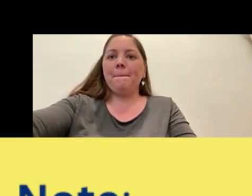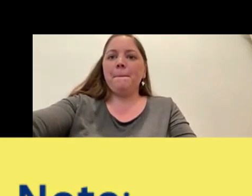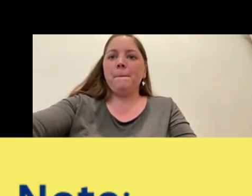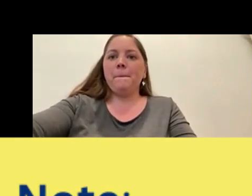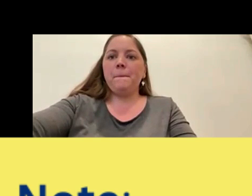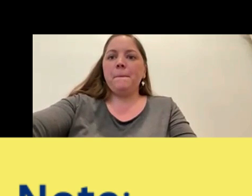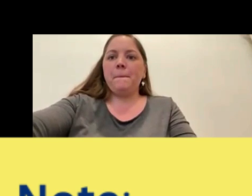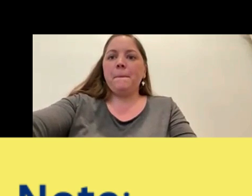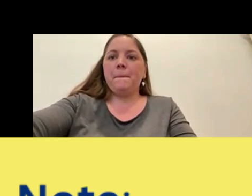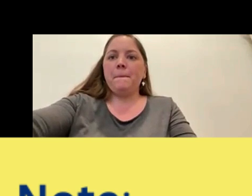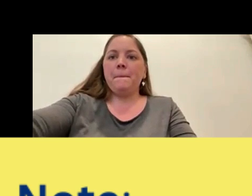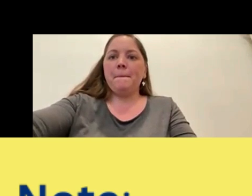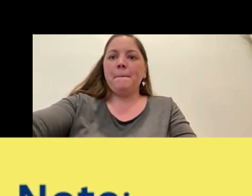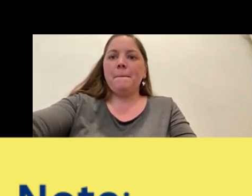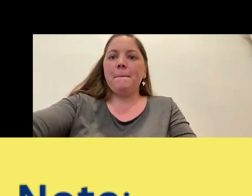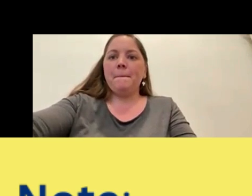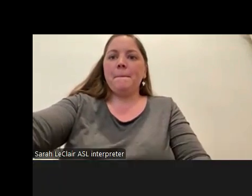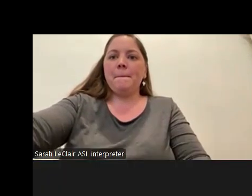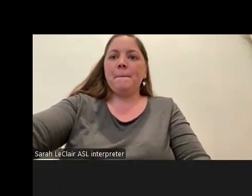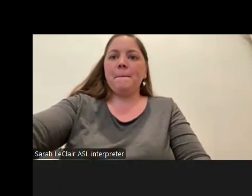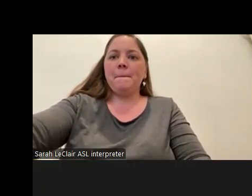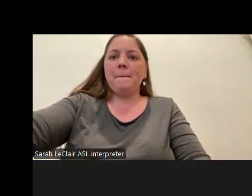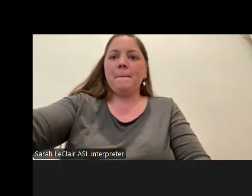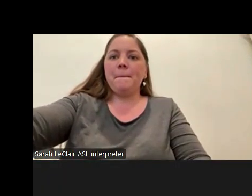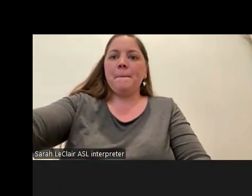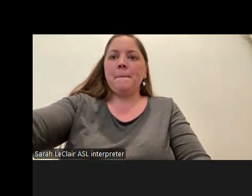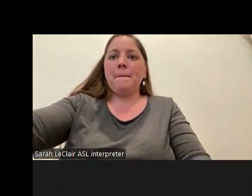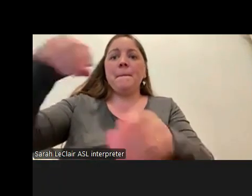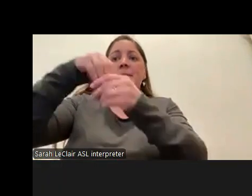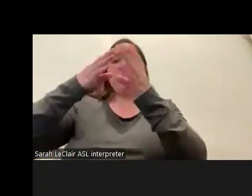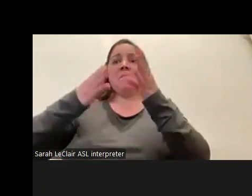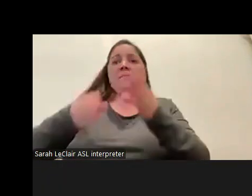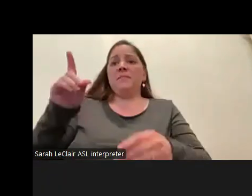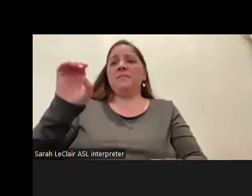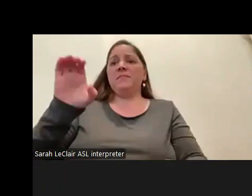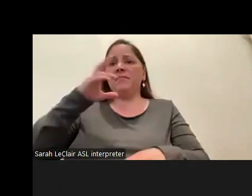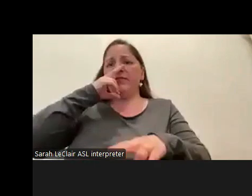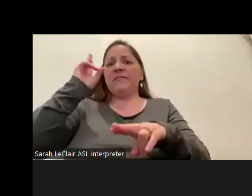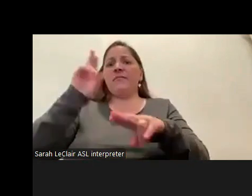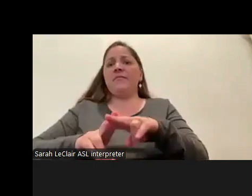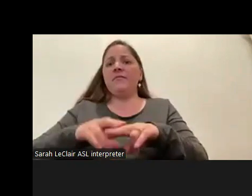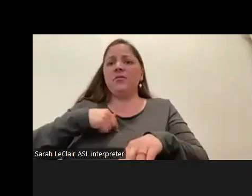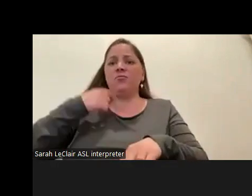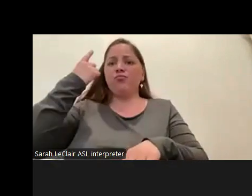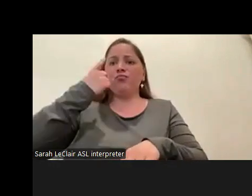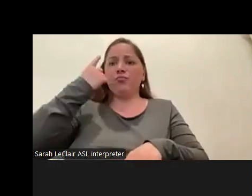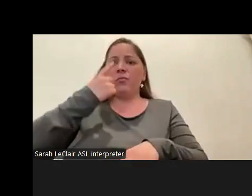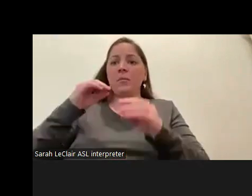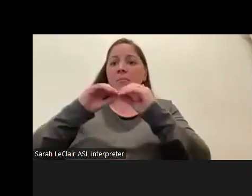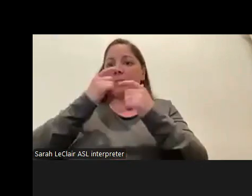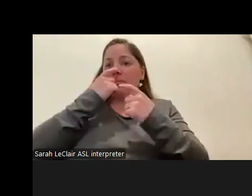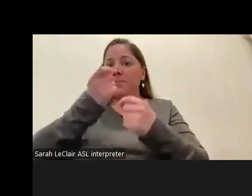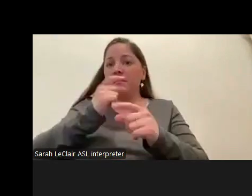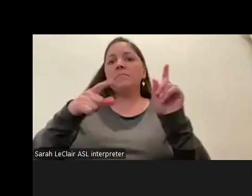you like to meet in person or online? We met in person in December and had such a great time that there's been a little more interest, but we